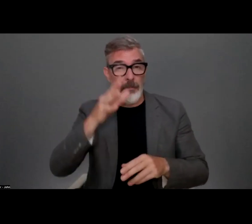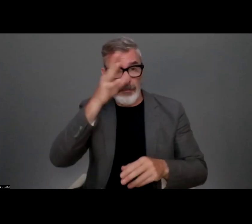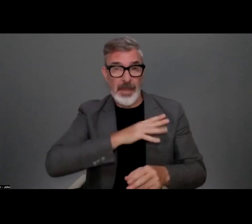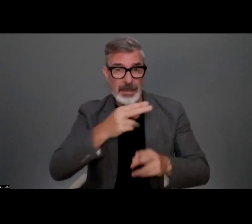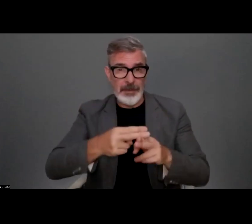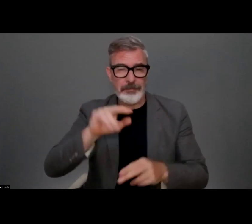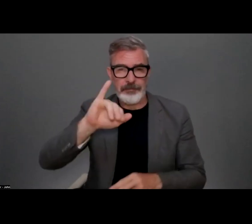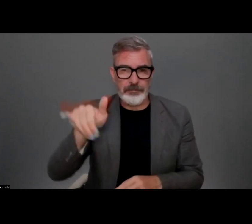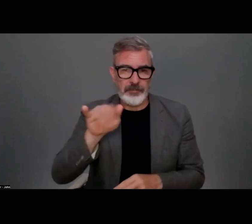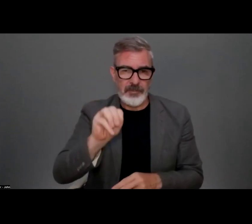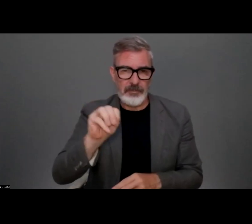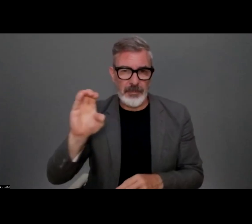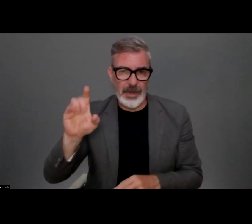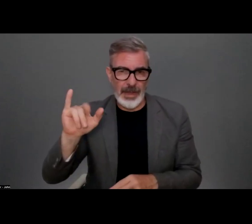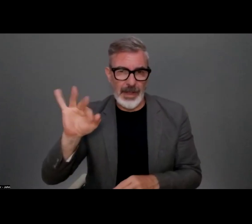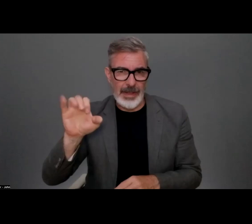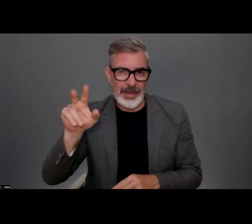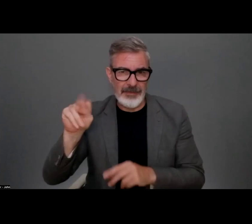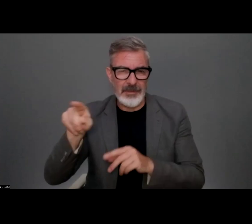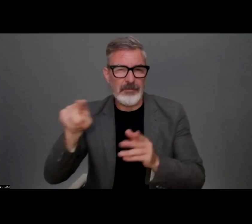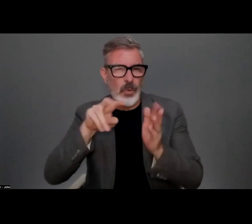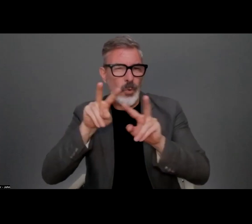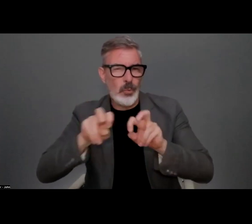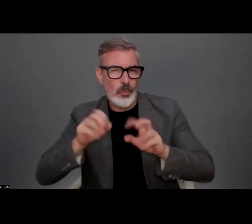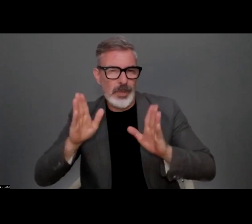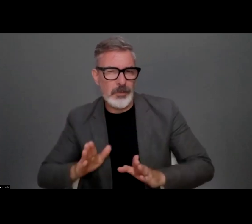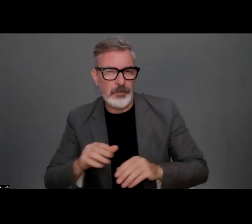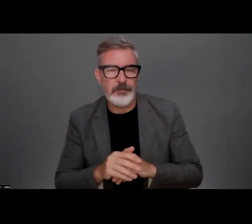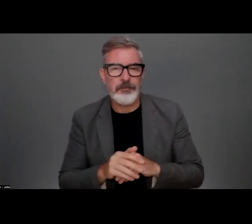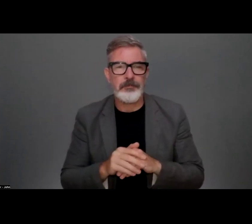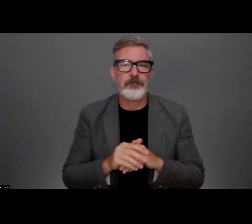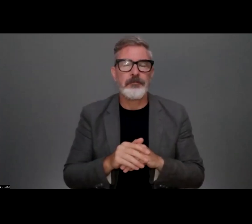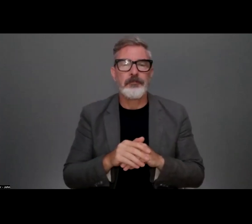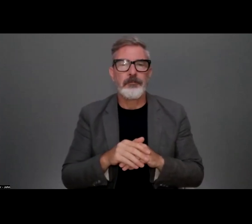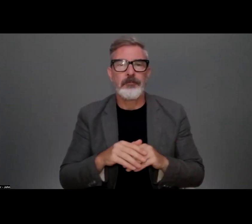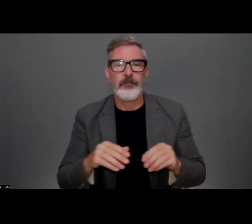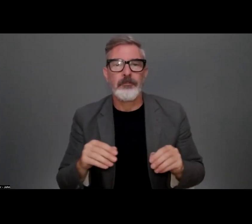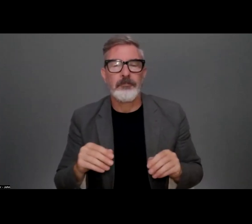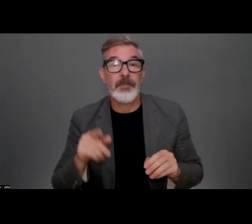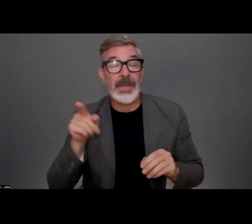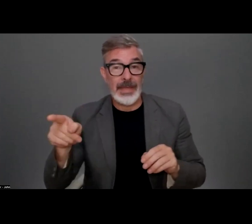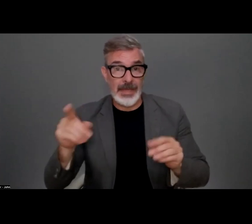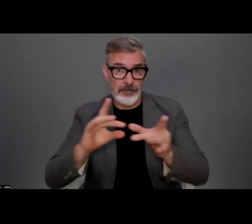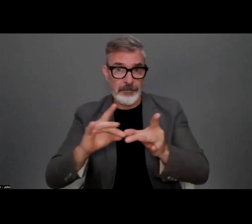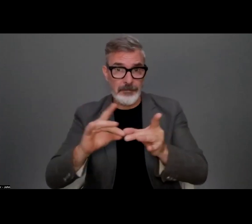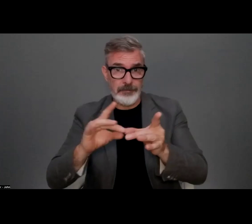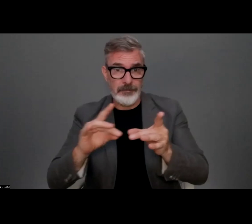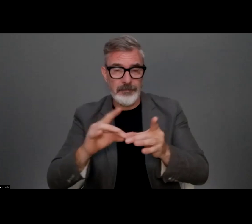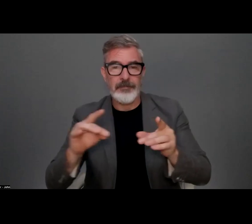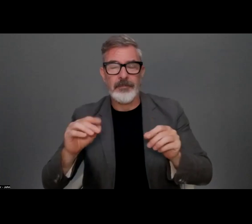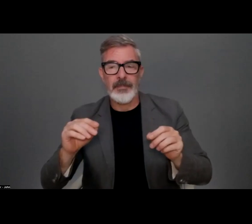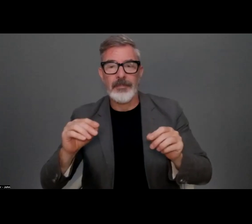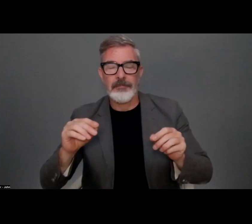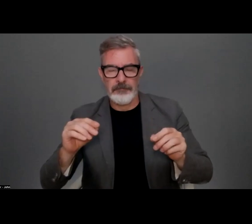Polling Research in Canada, 70% of the variance between lousy, I love this quote, 70% of the